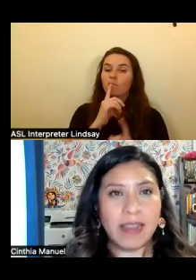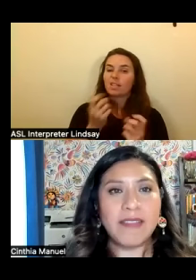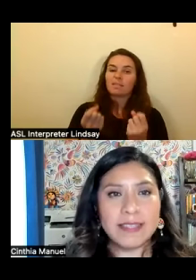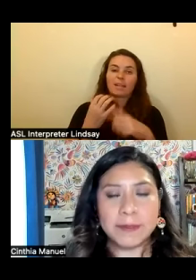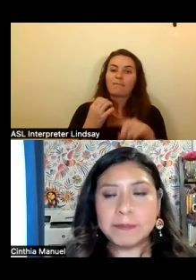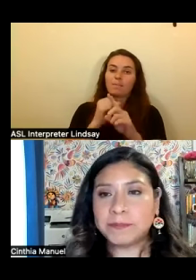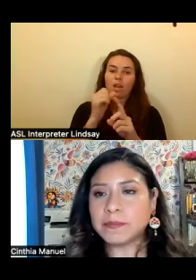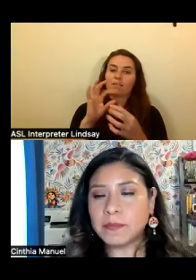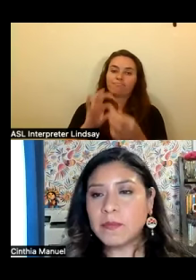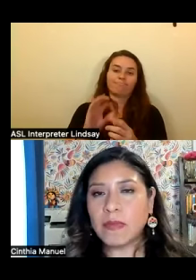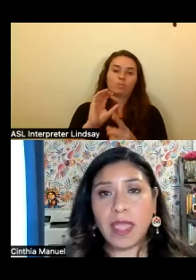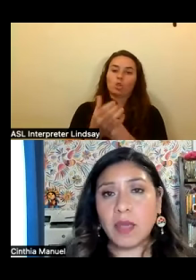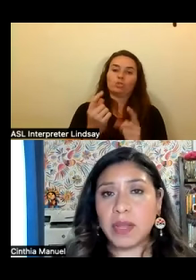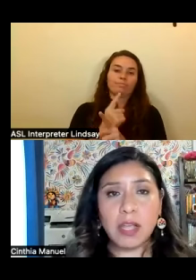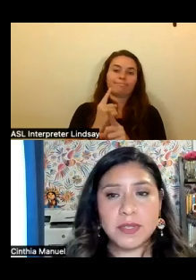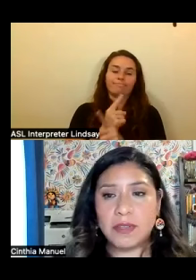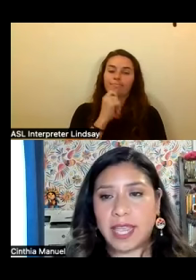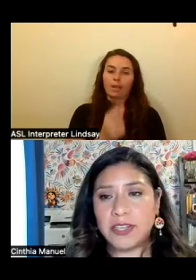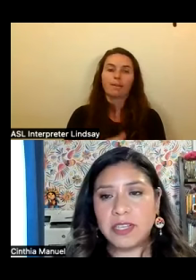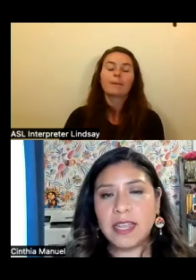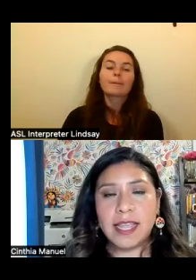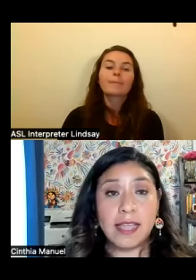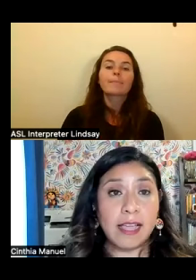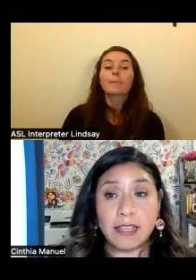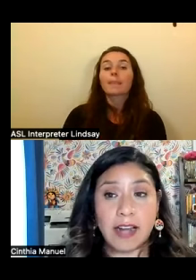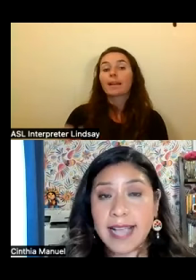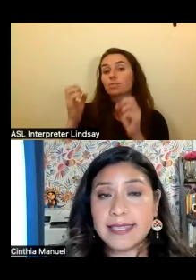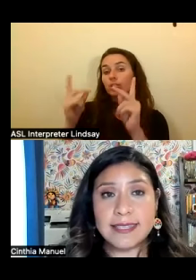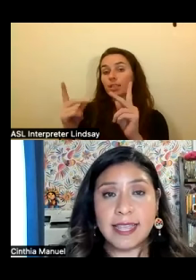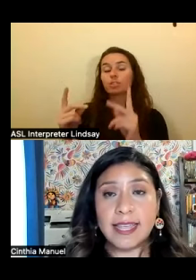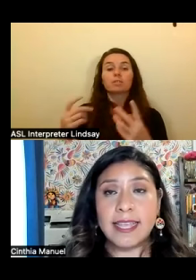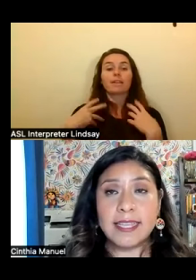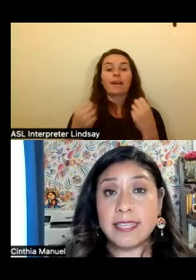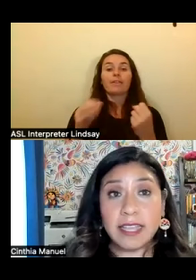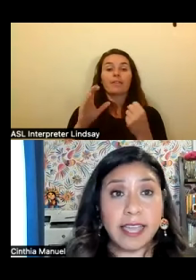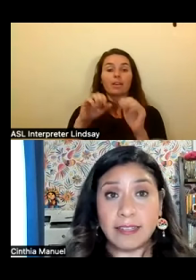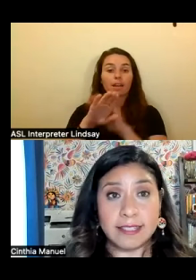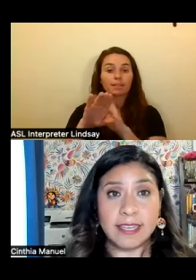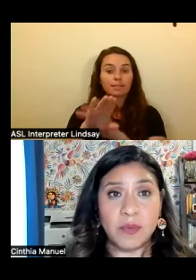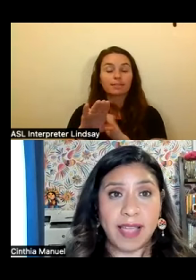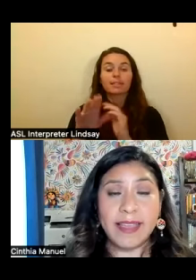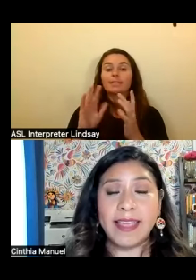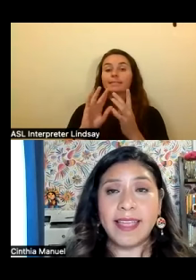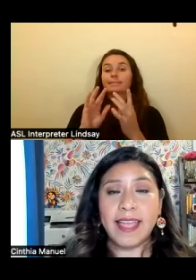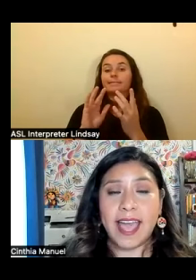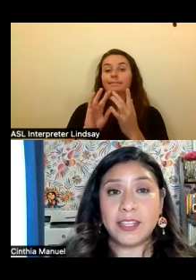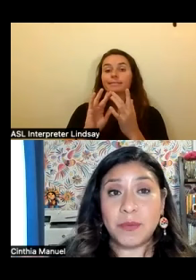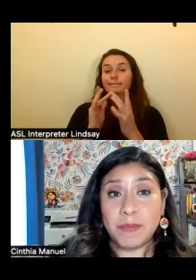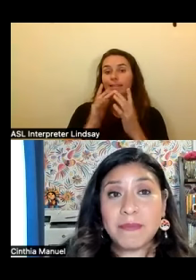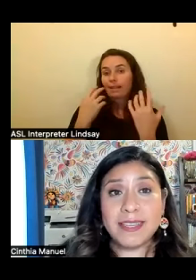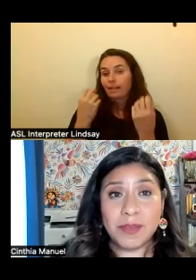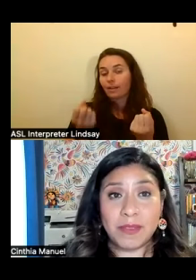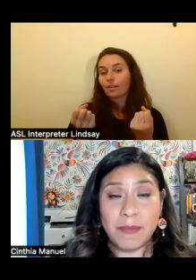culturally relevant. And then when it comes to education, healthcare access, telehealth, right?